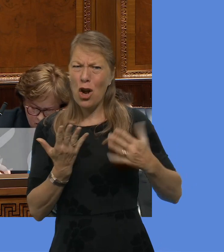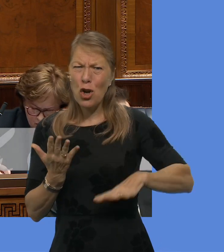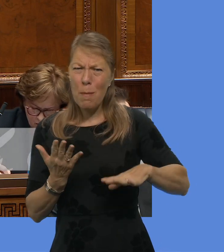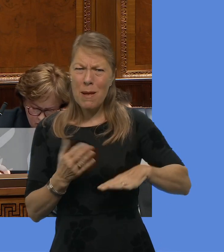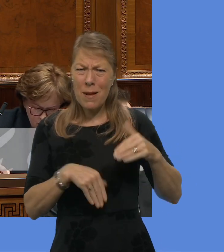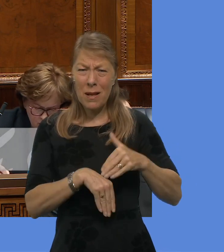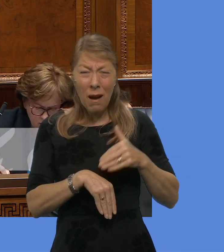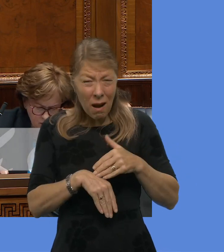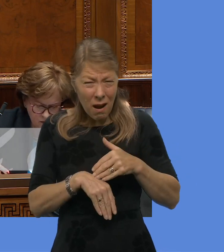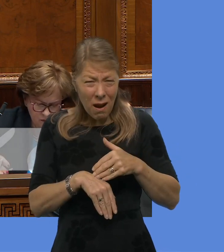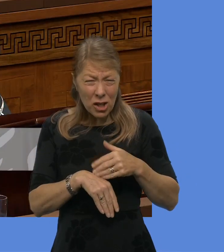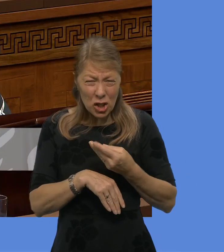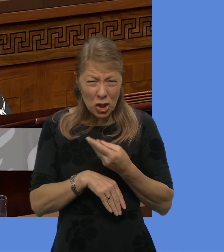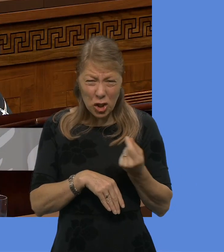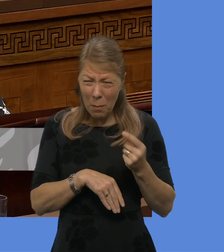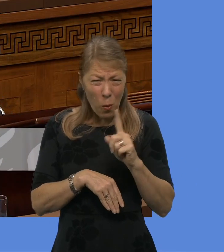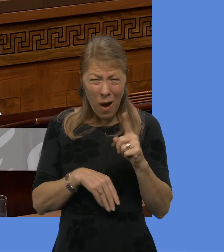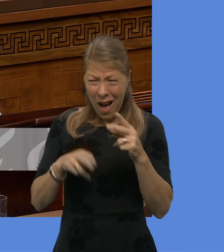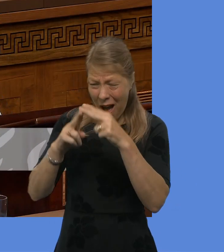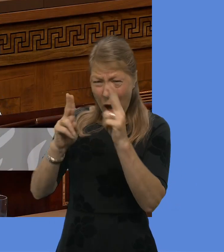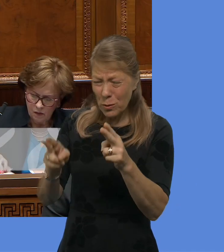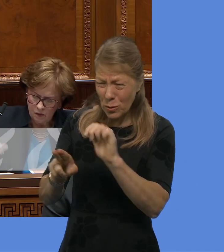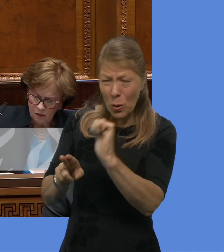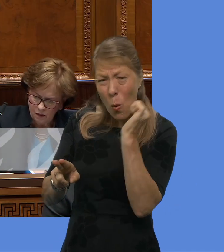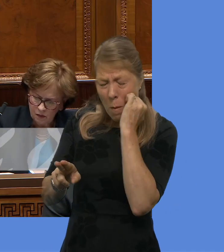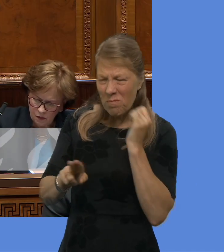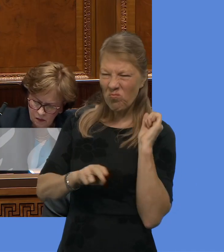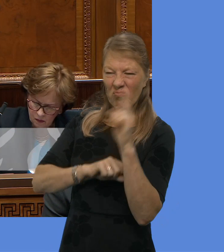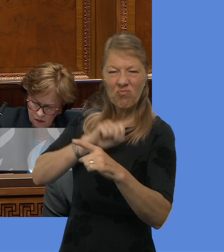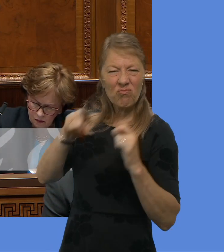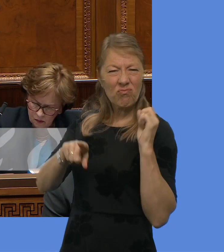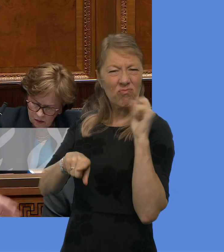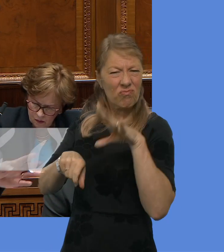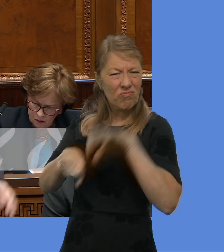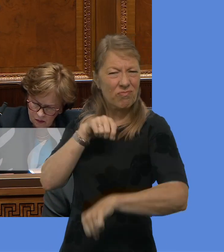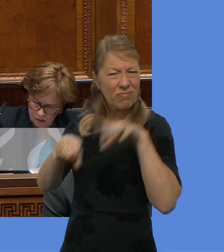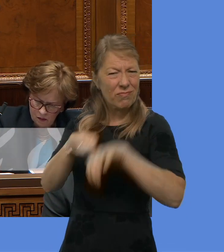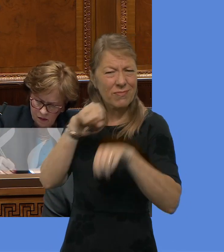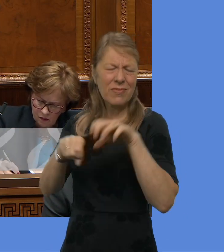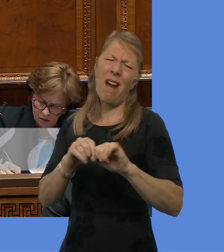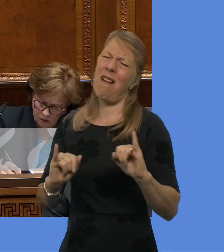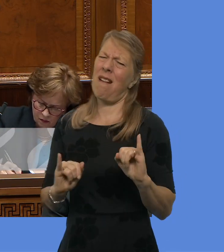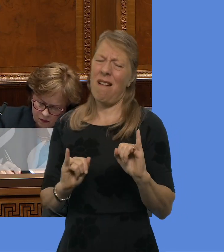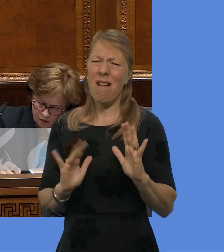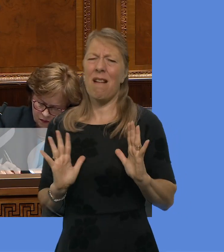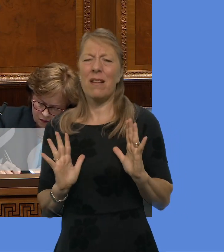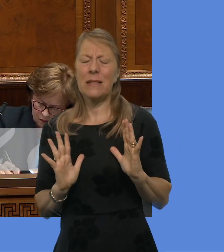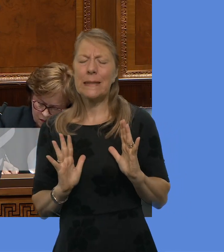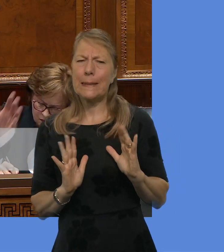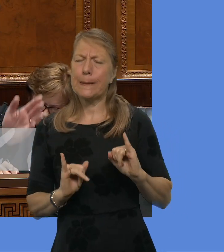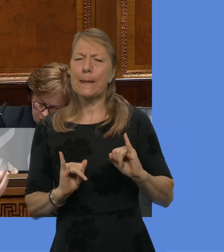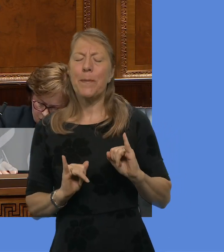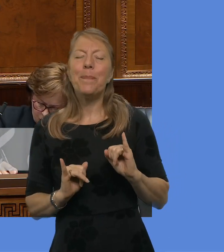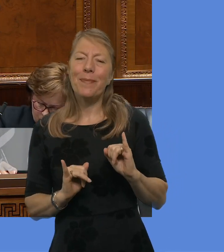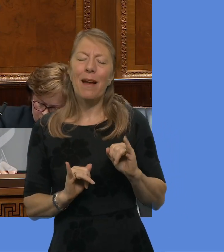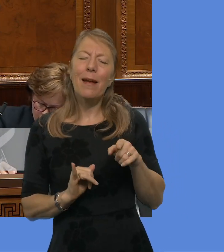homes and on some individuals during those months. And the Minister's covered the question I wanted to